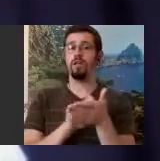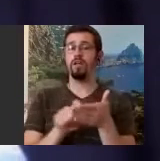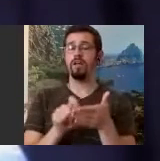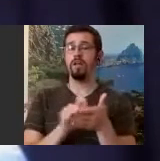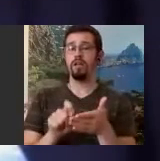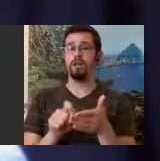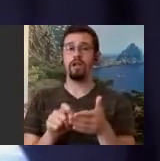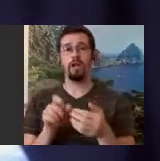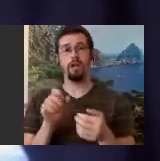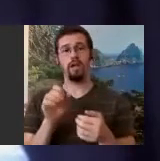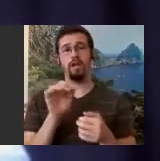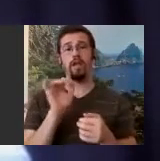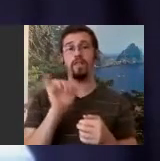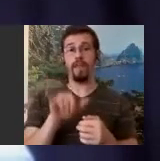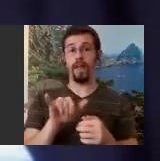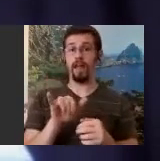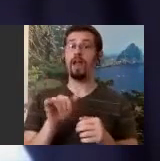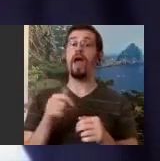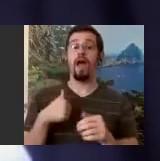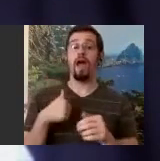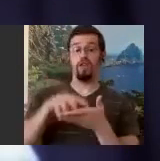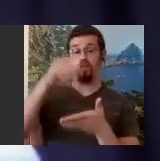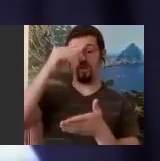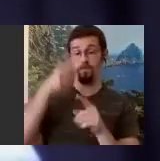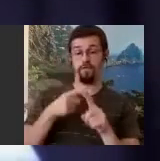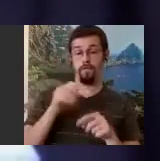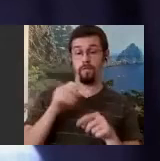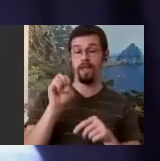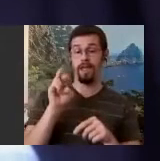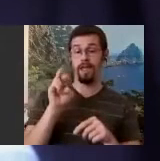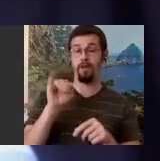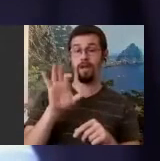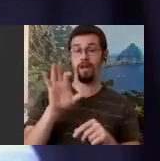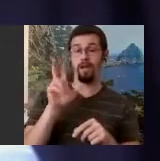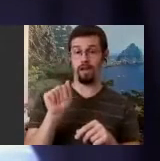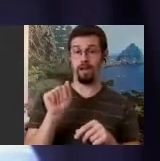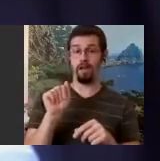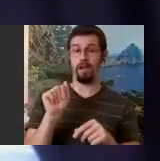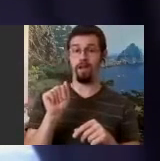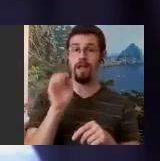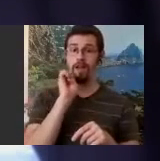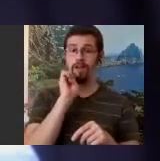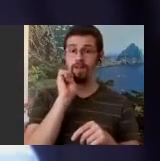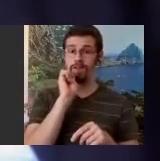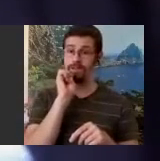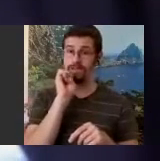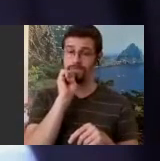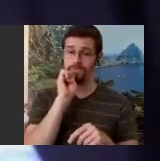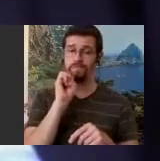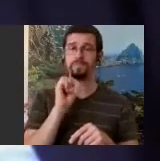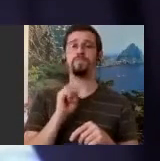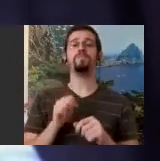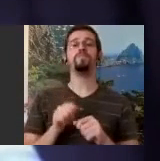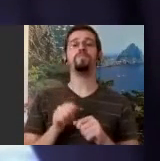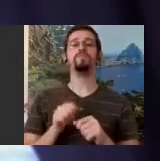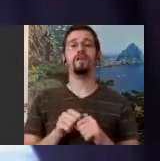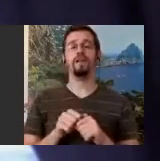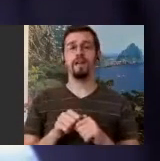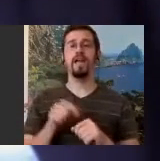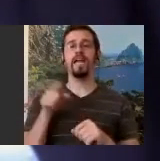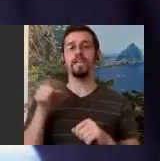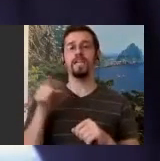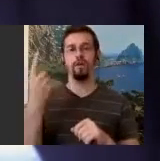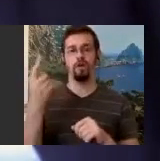through Erica Hoffman-Dillaway, who does research on Sutton SignWriting, and she's the one who put me in touch with Valerie as